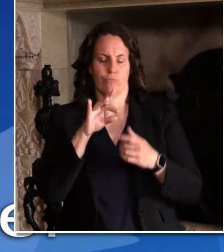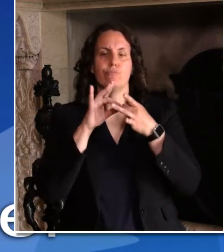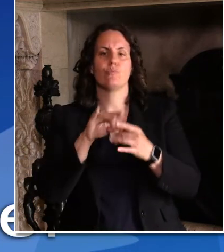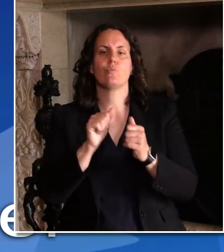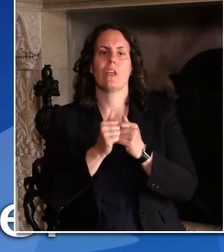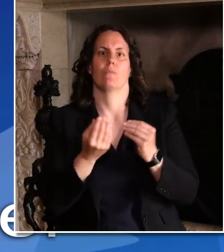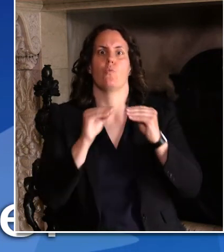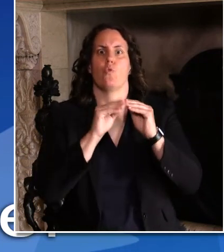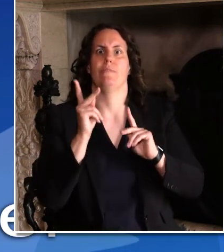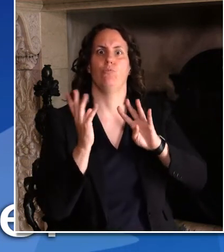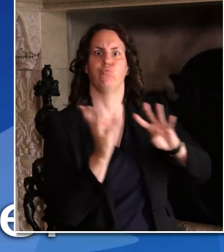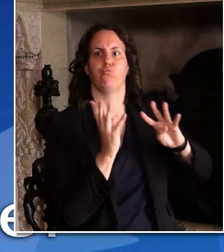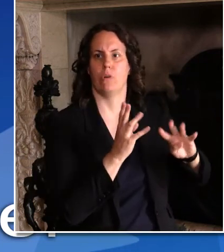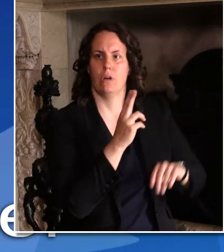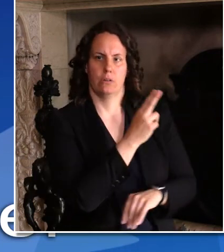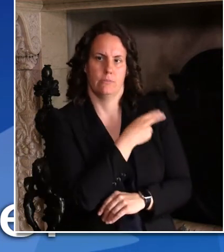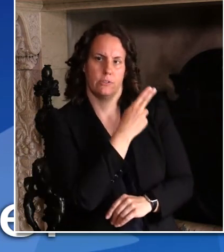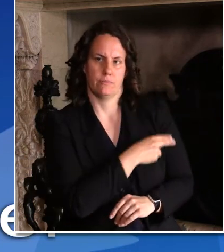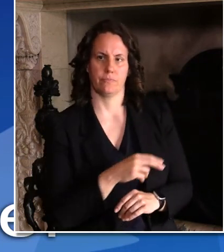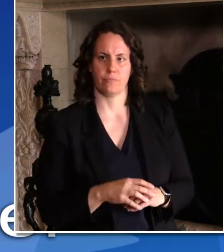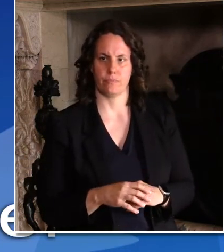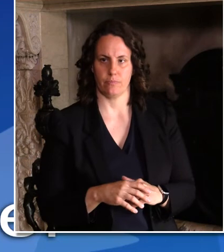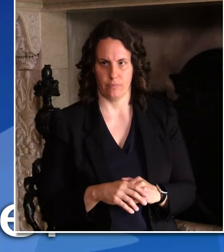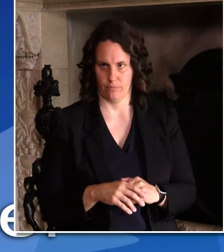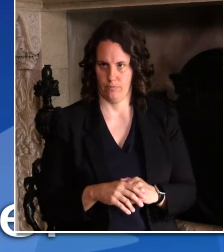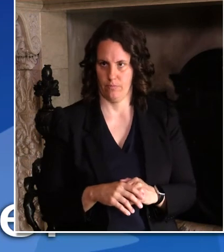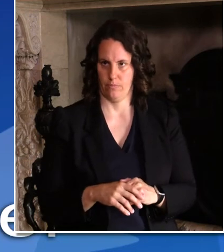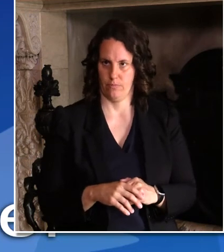new cases after Safer at Home was struck down?